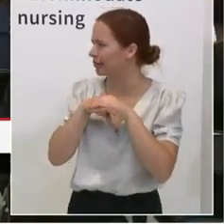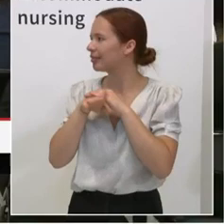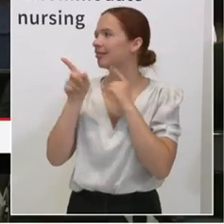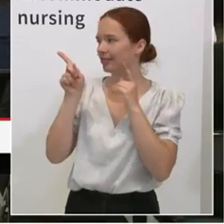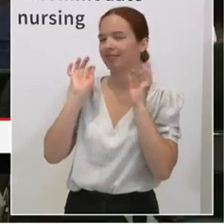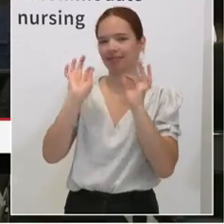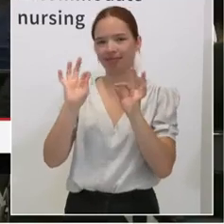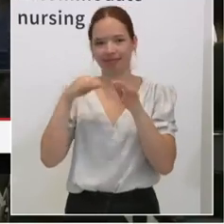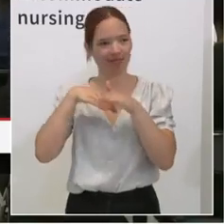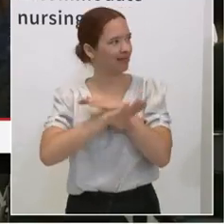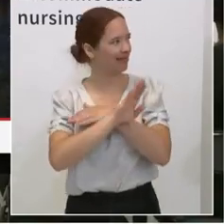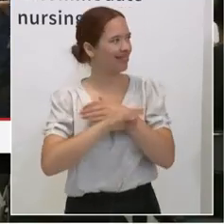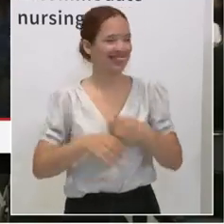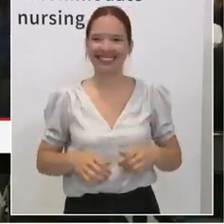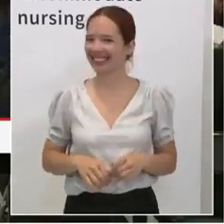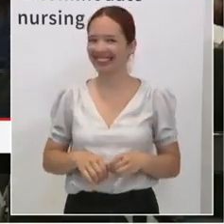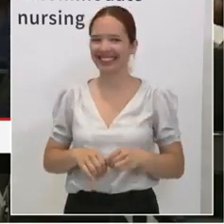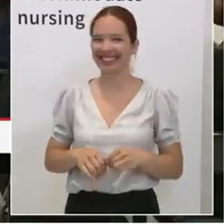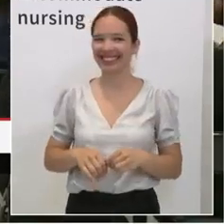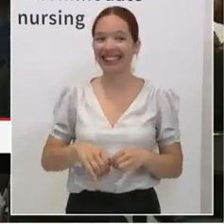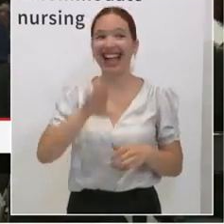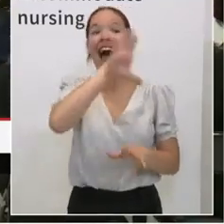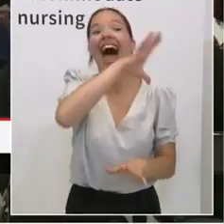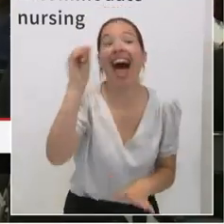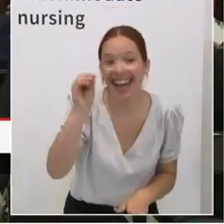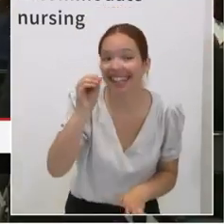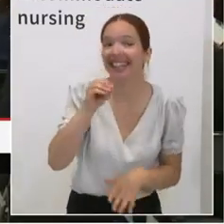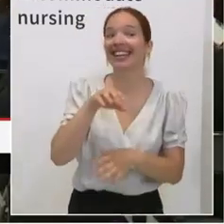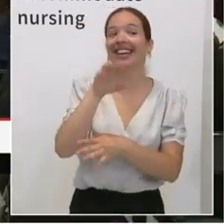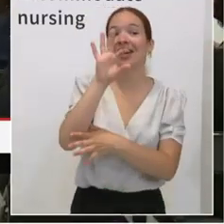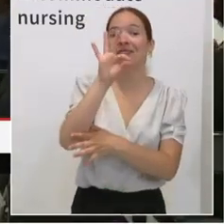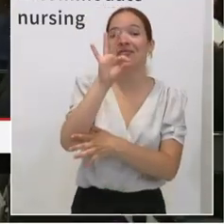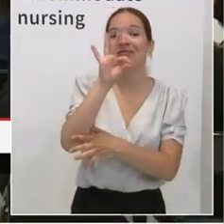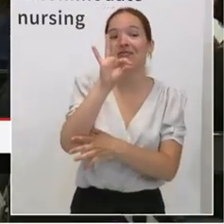And Dr. Frederick, our forever team member.